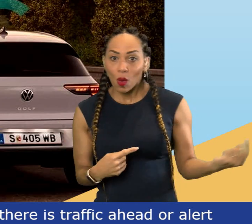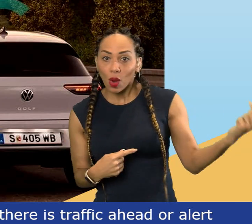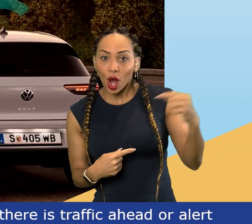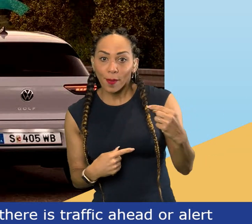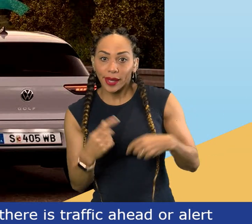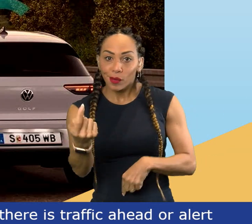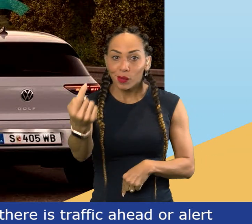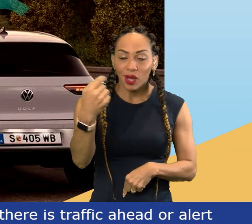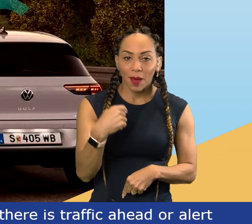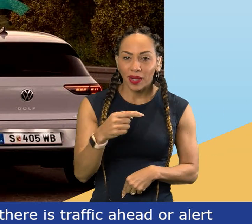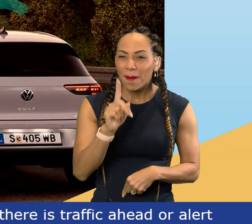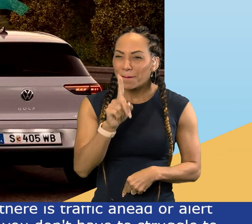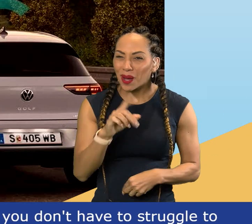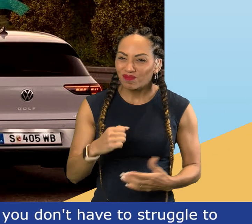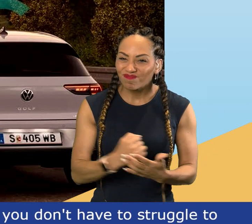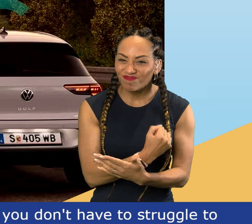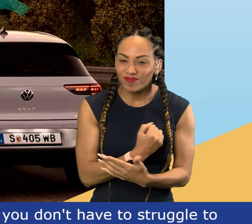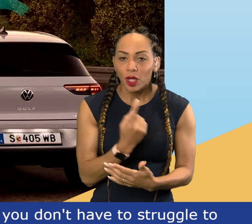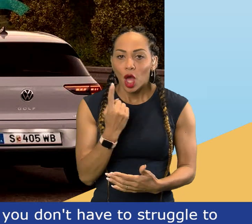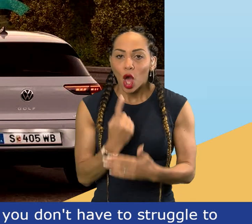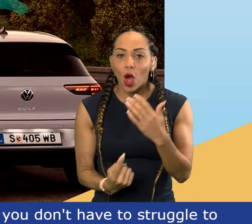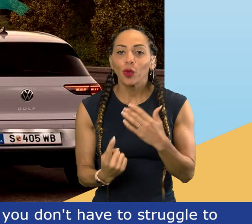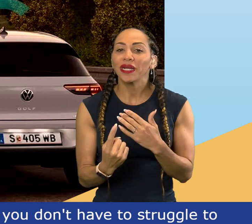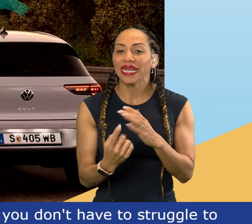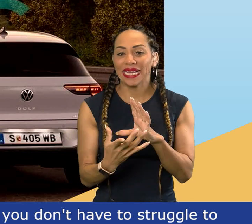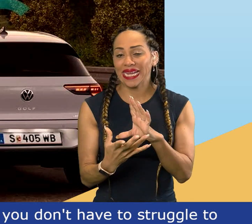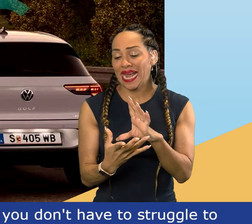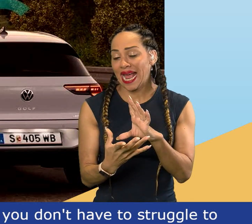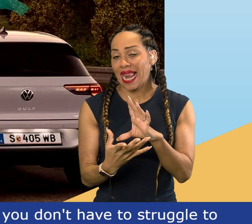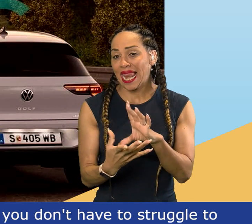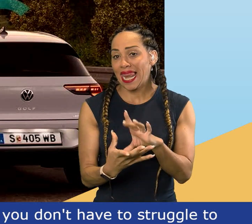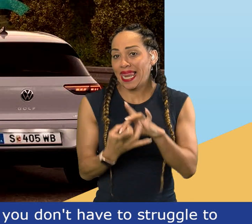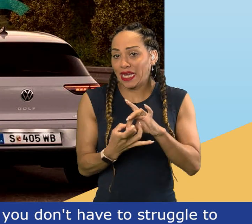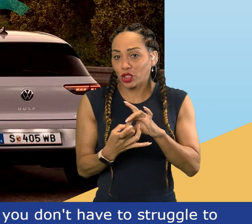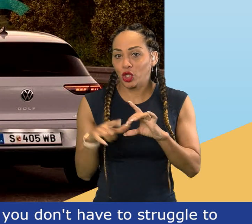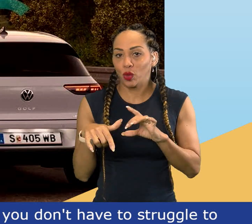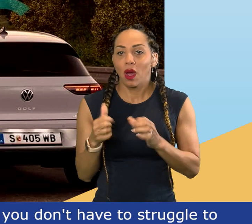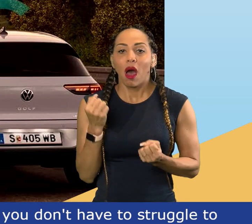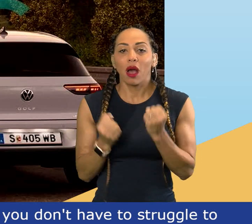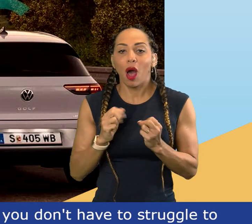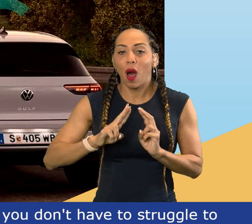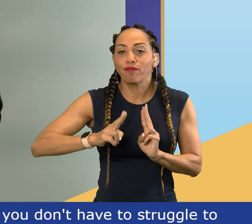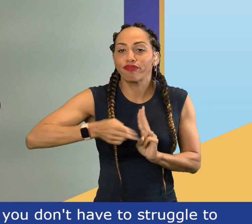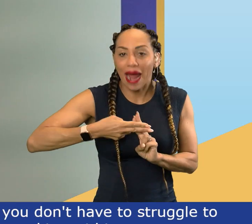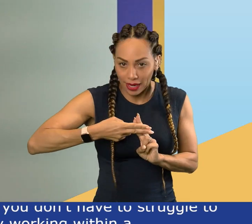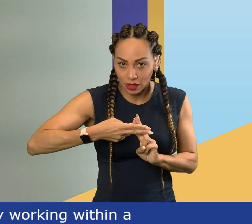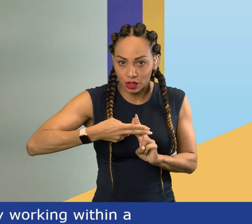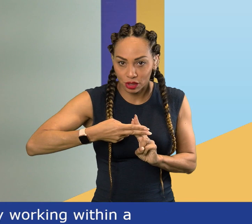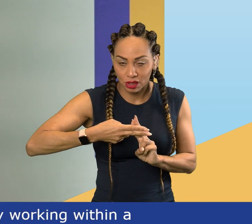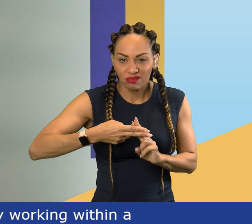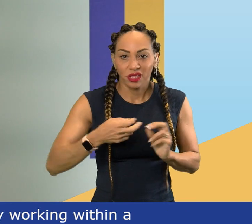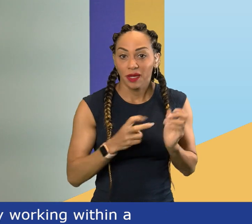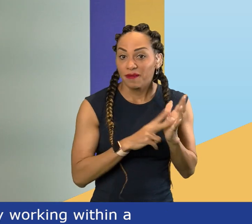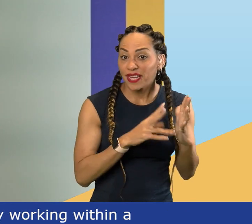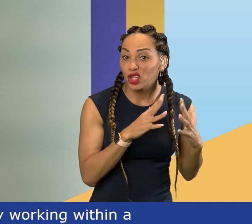at the moment is that it only works within a manufacturer. Manufacturers are not sharing from each other. So effectively, if you've got a Volkswagen,